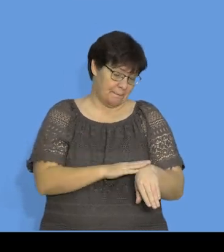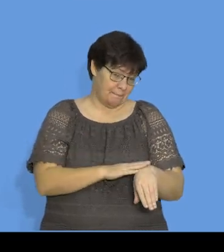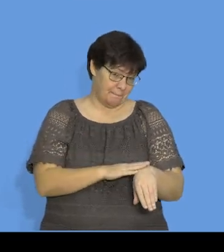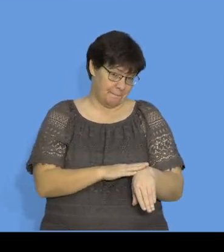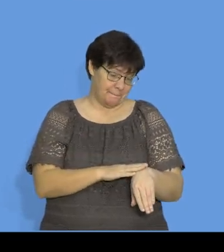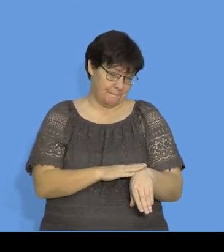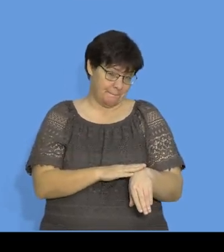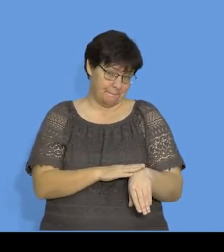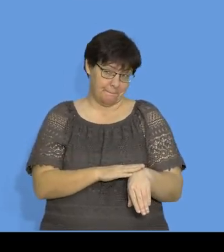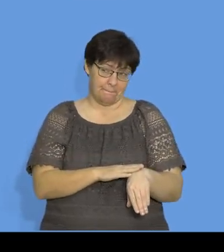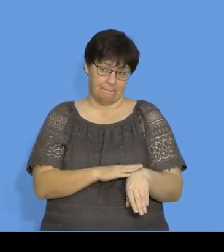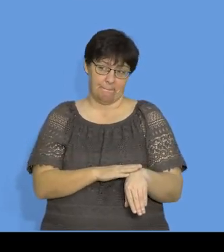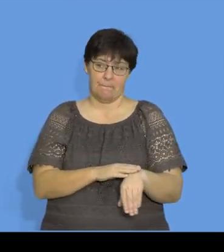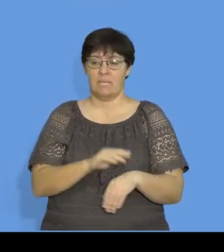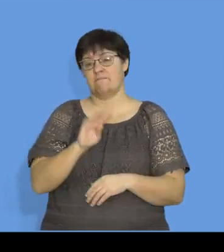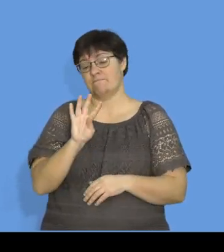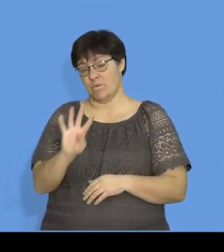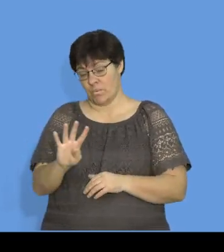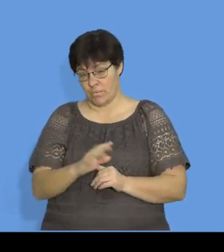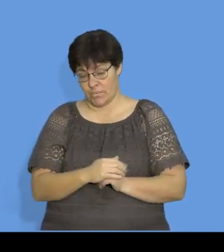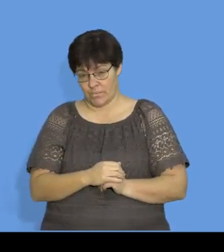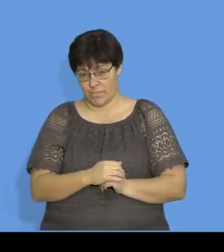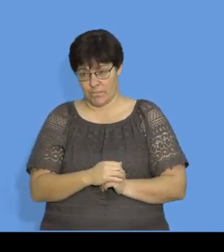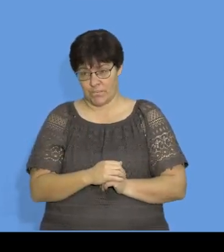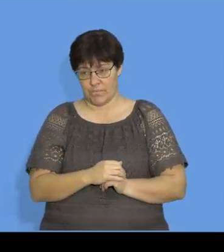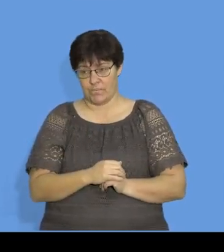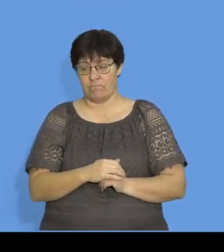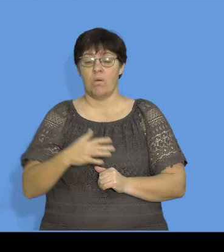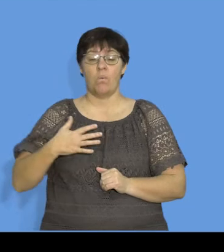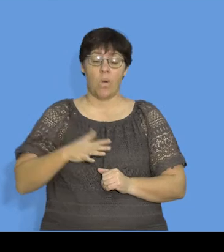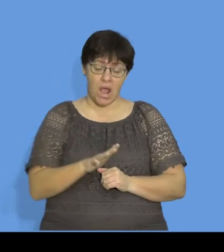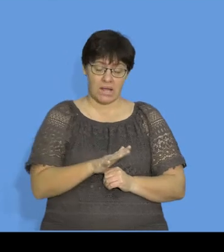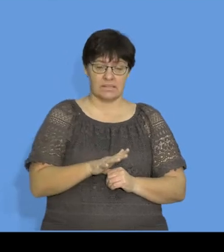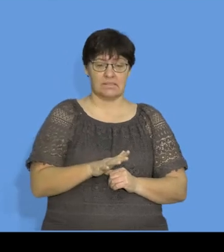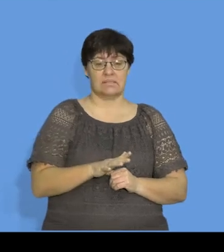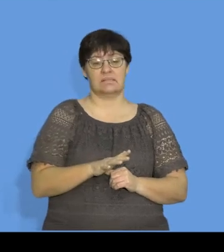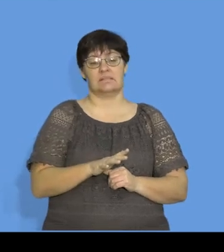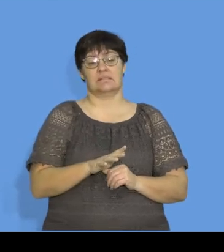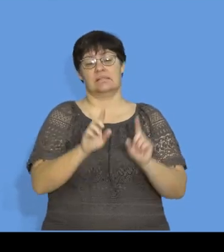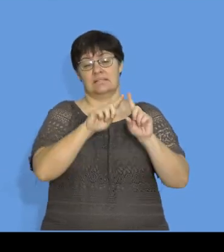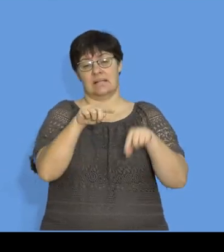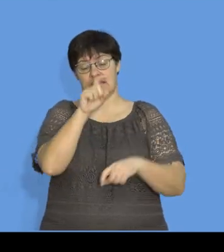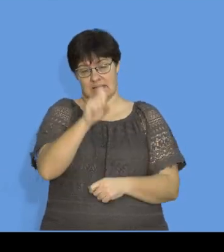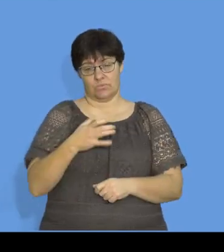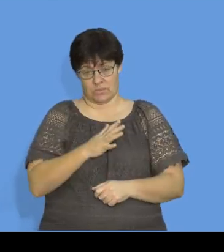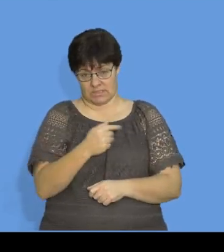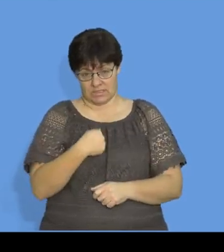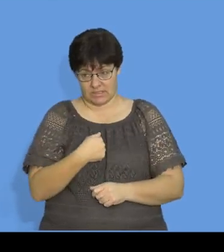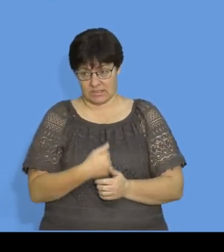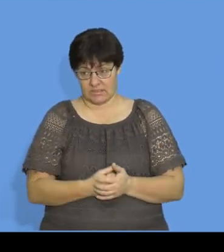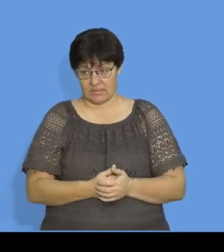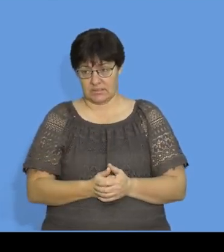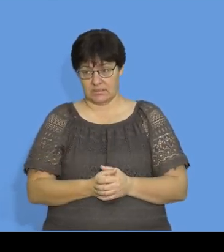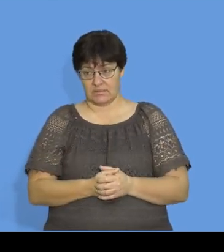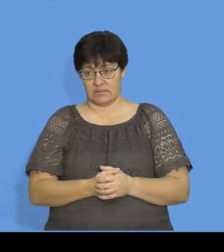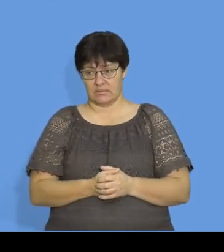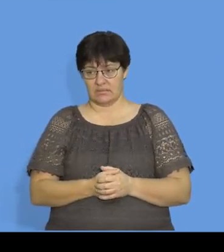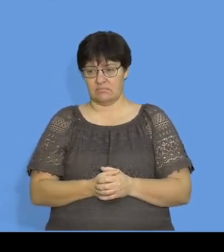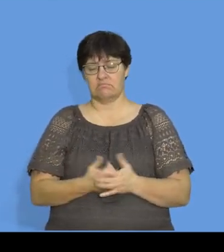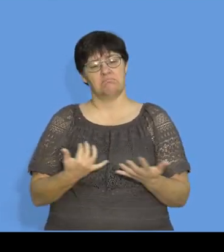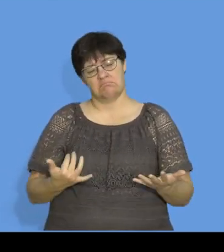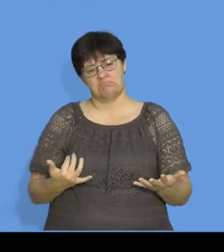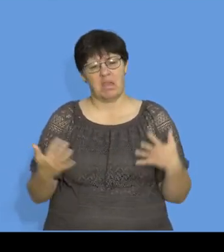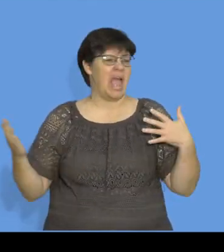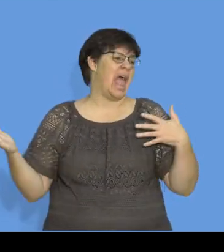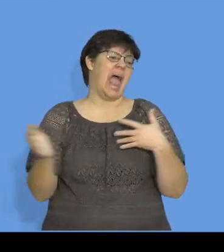Time was 4. And I want delta x. So right now, you